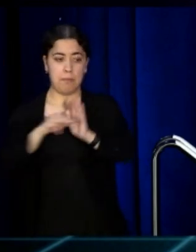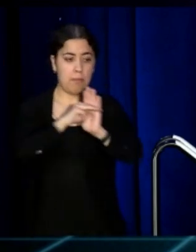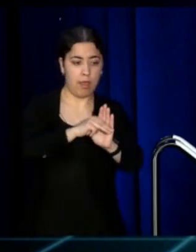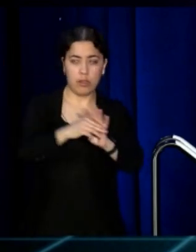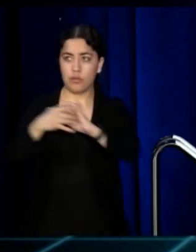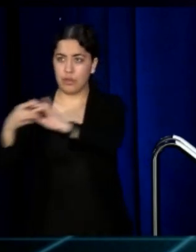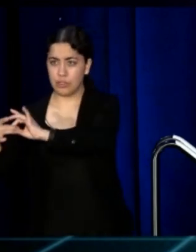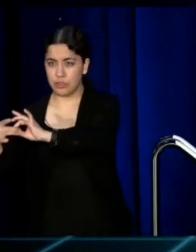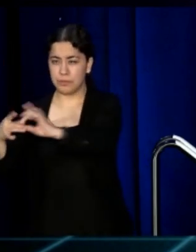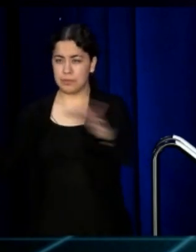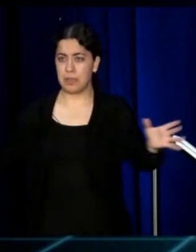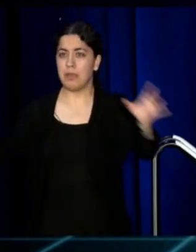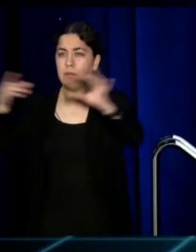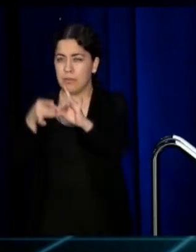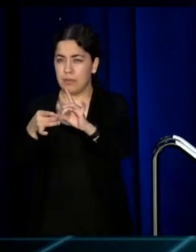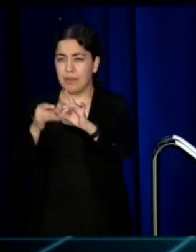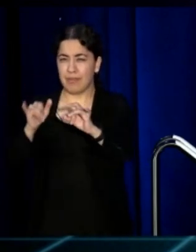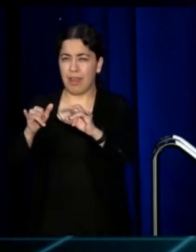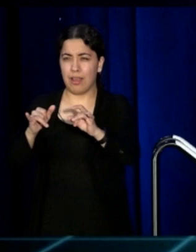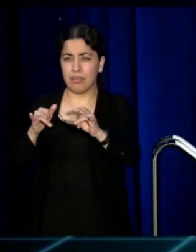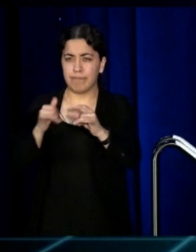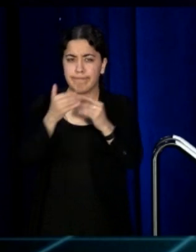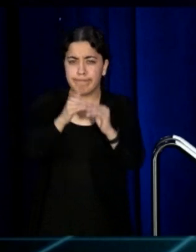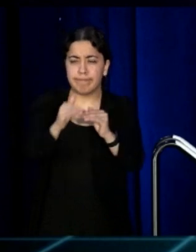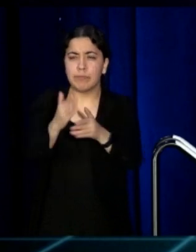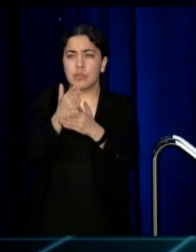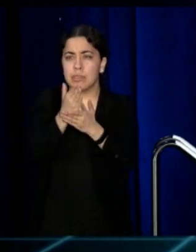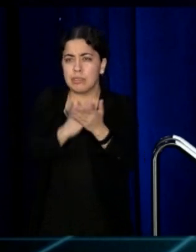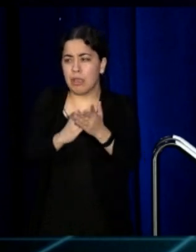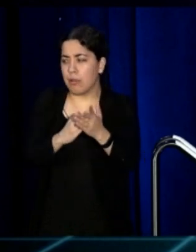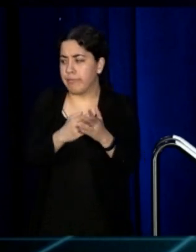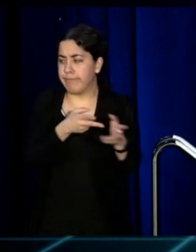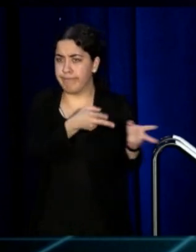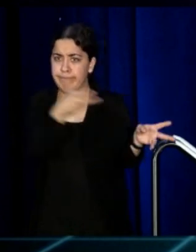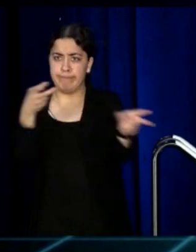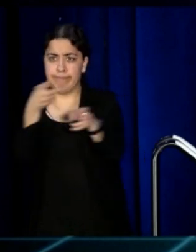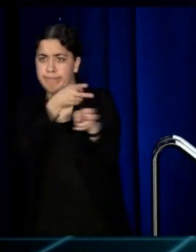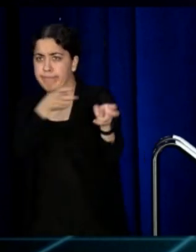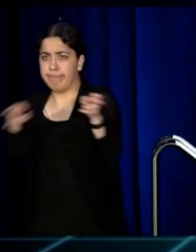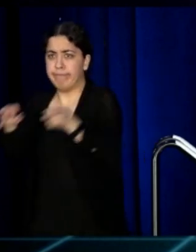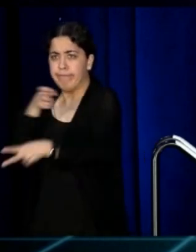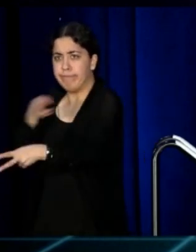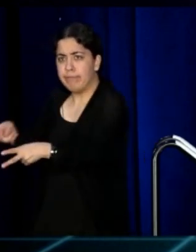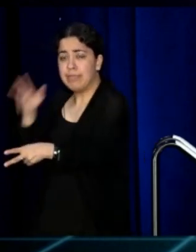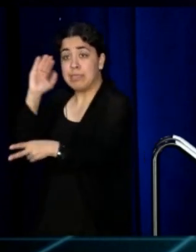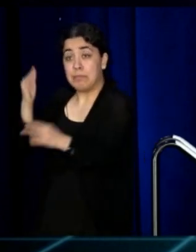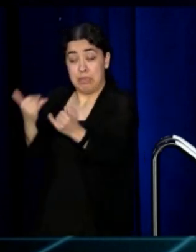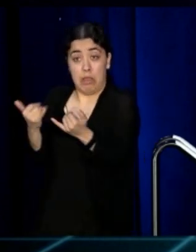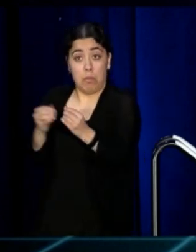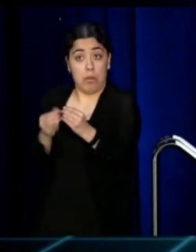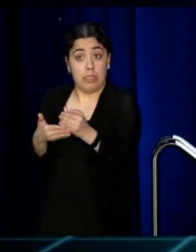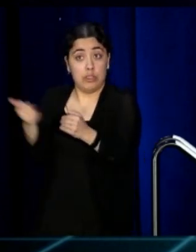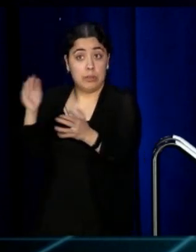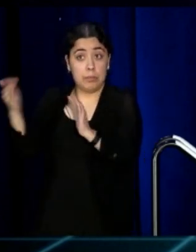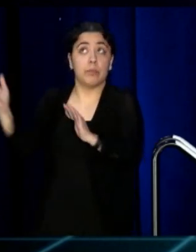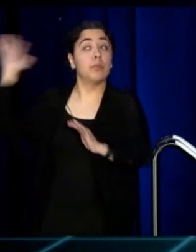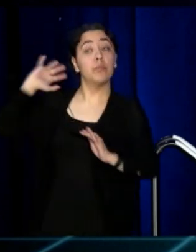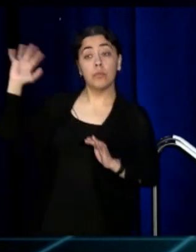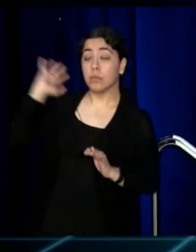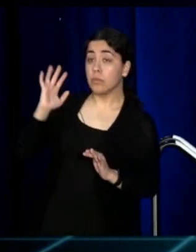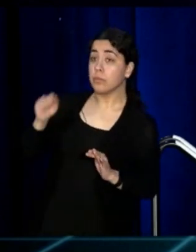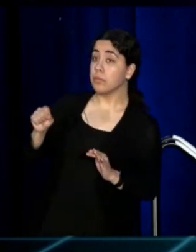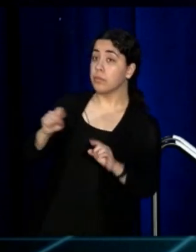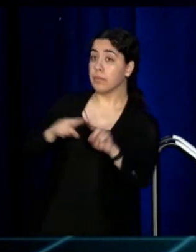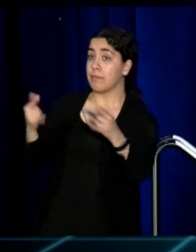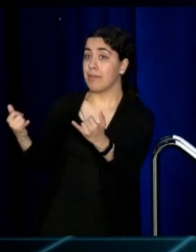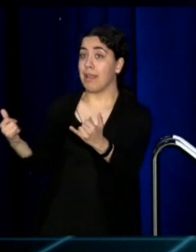And so you end up with a lot of abstractions like this that have become a lot easier to use than they were. And now